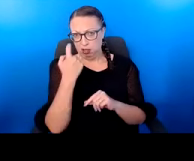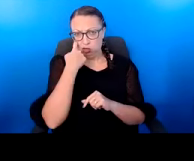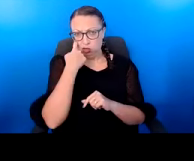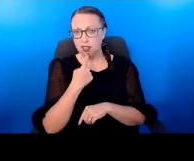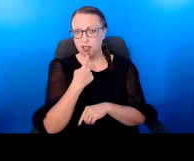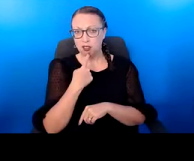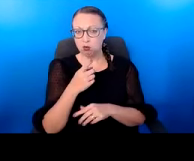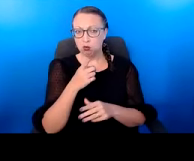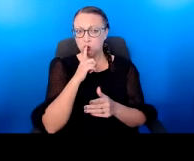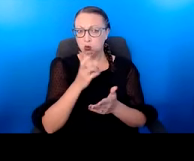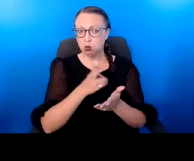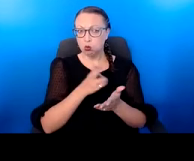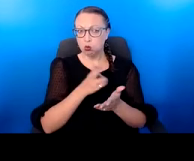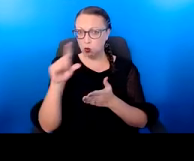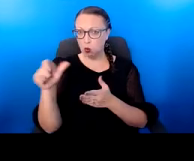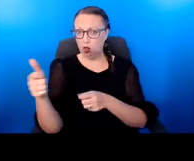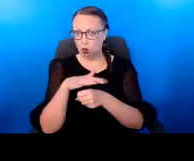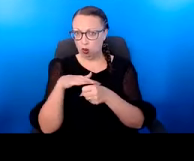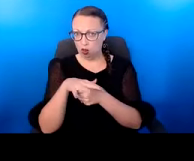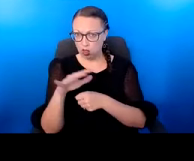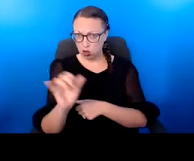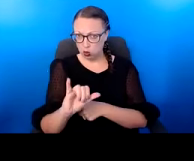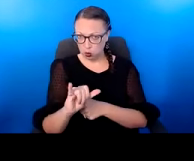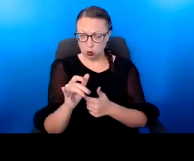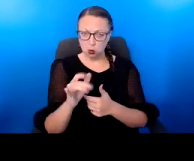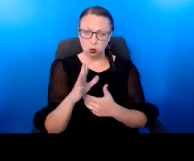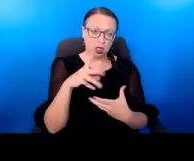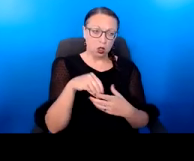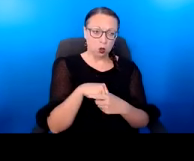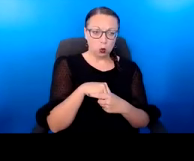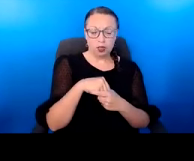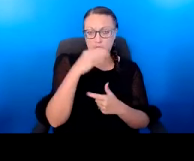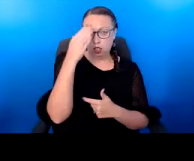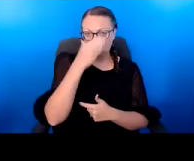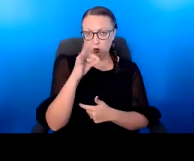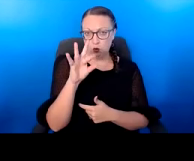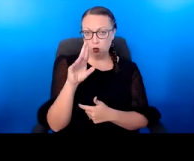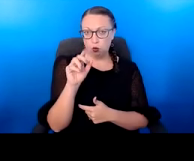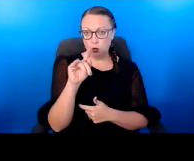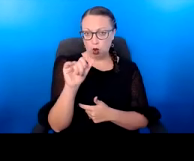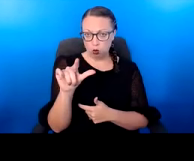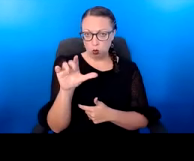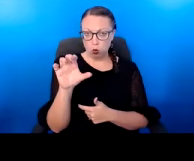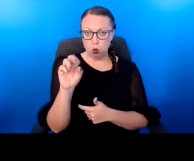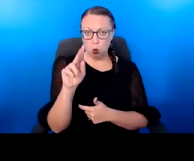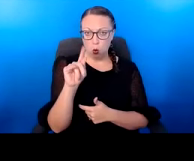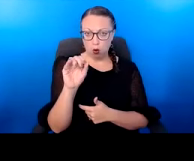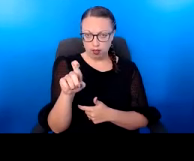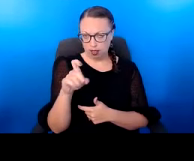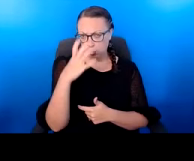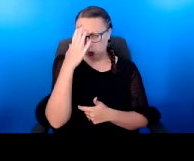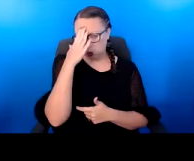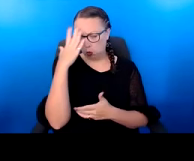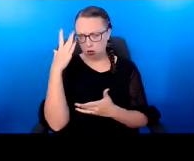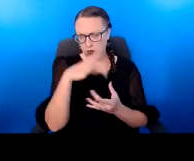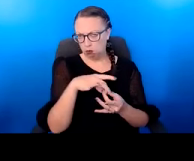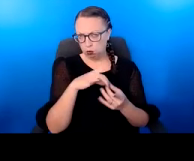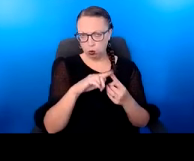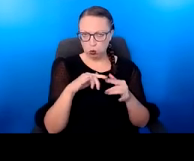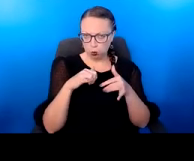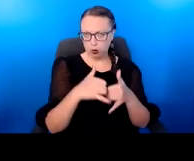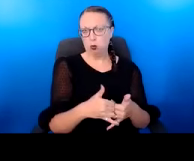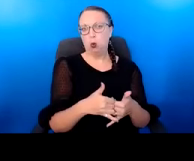other regions, including, importantly, orbital frontal cortex, which we know is tied into reward and the